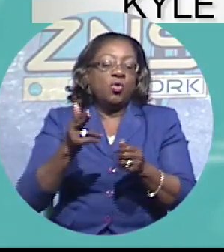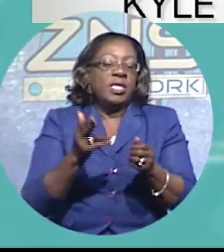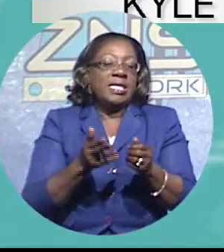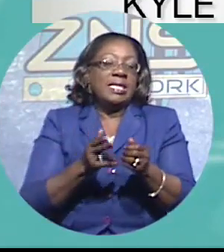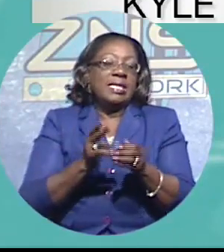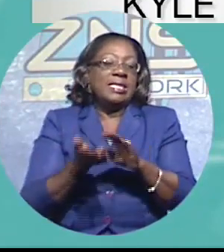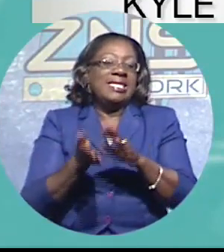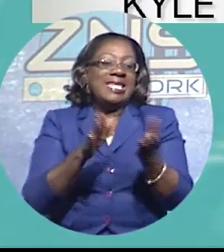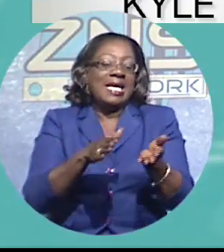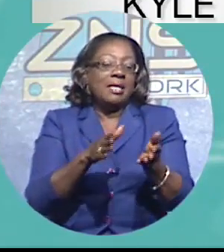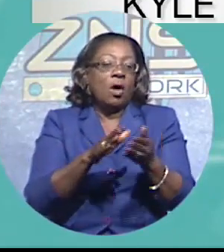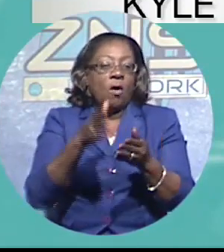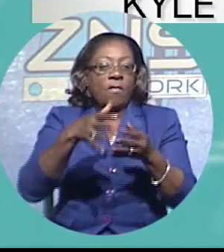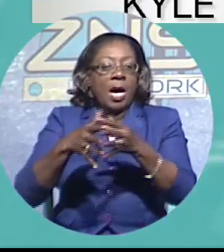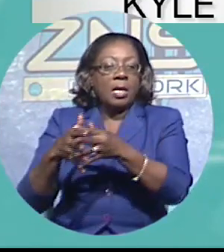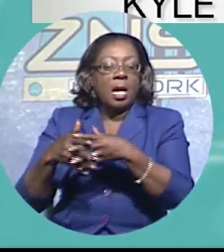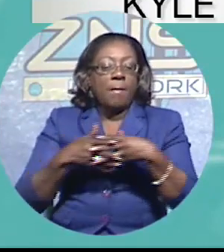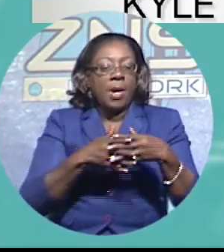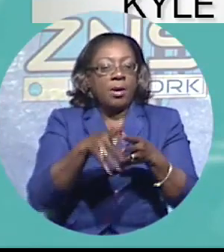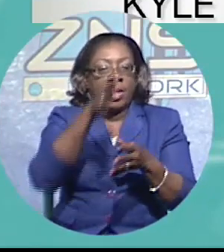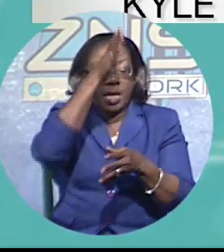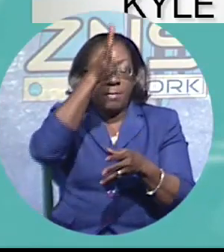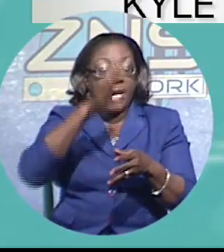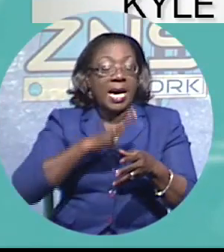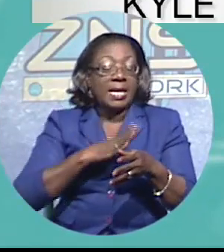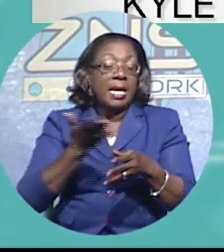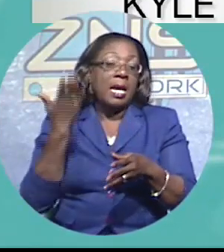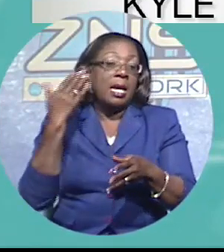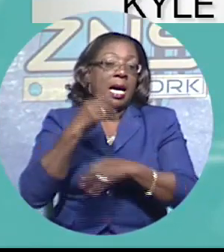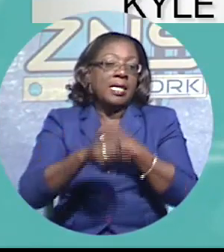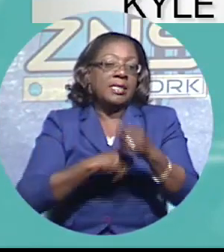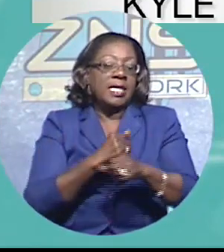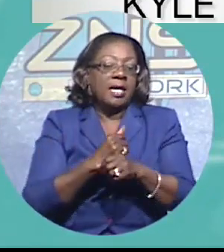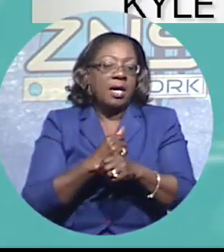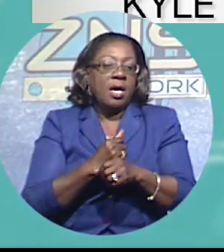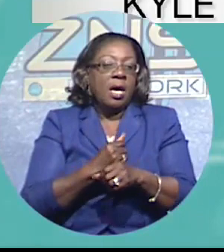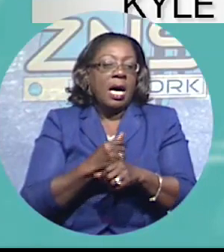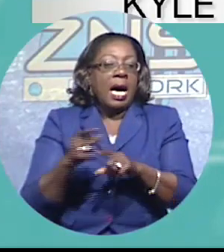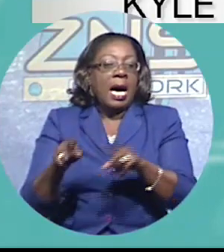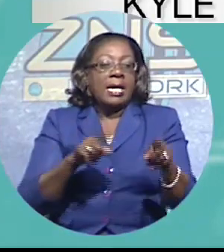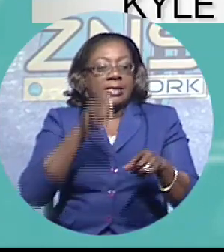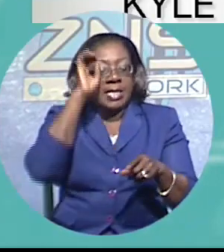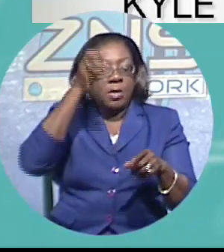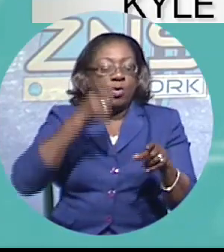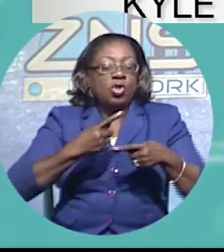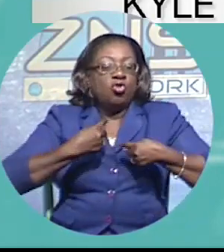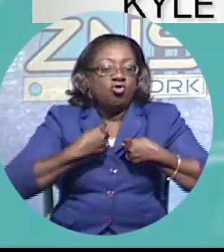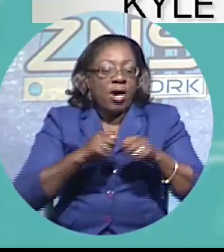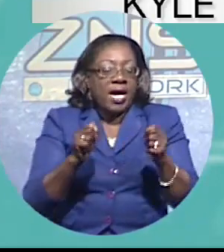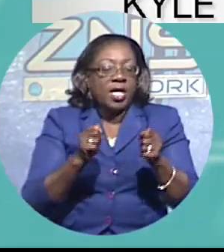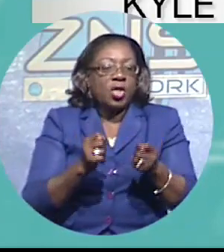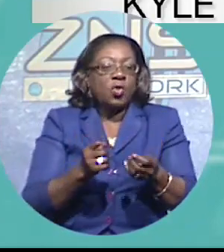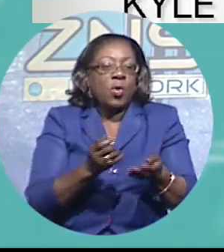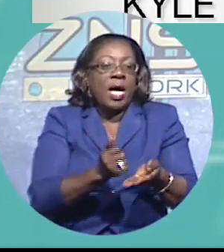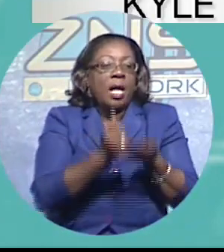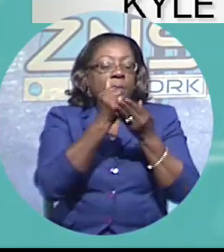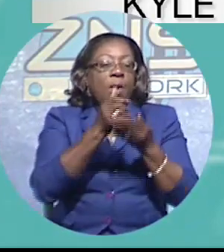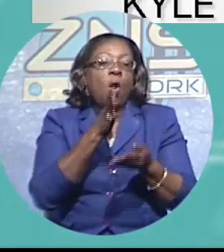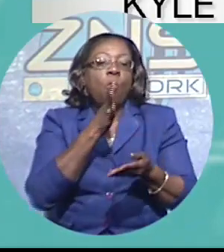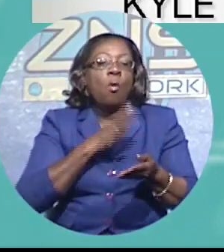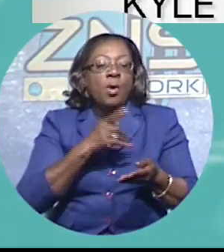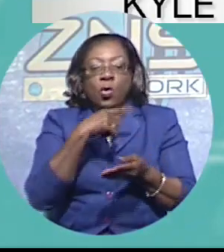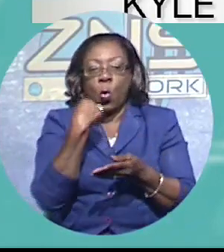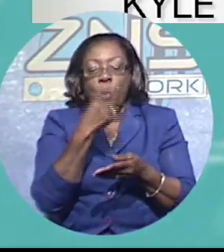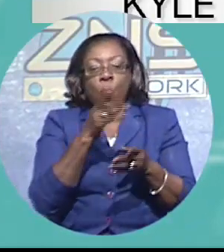case grabbed U.S. headlines last year after the Chicago native was shot while trying to help a woman who was being robbed. Four men have so far